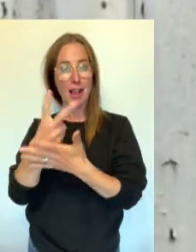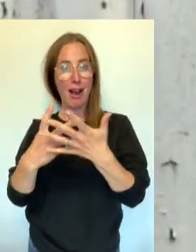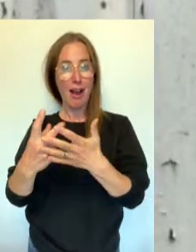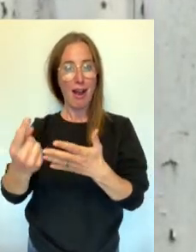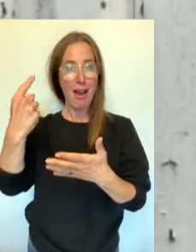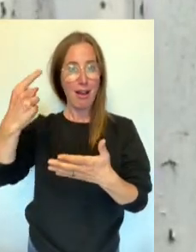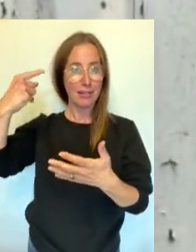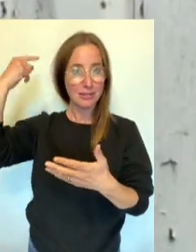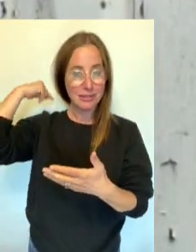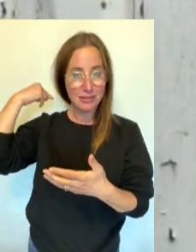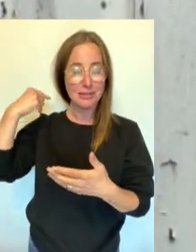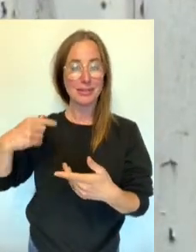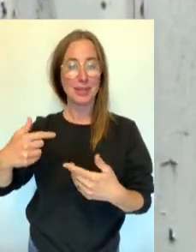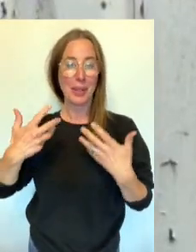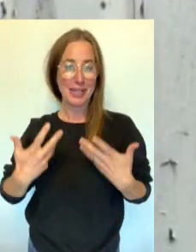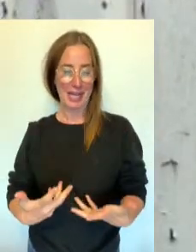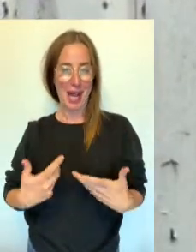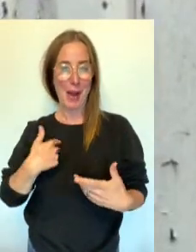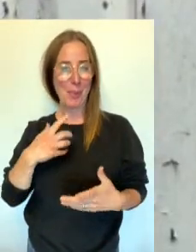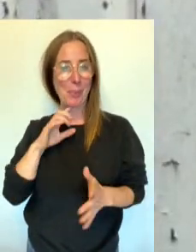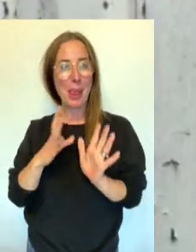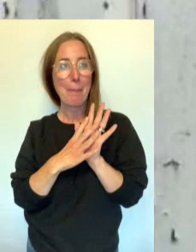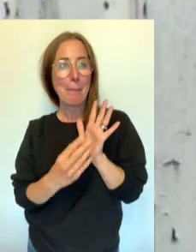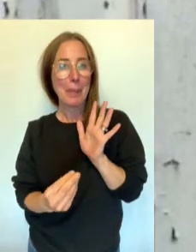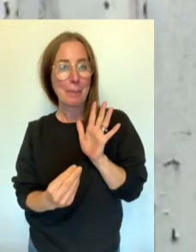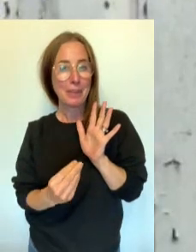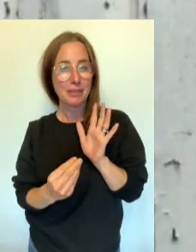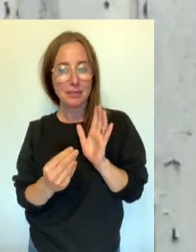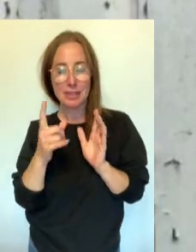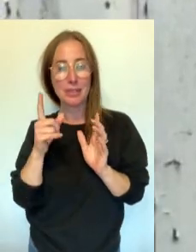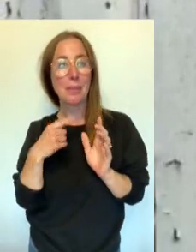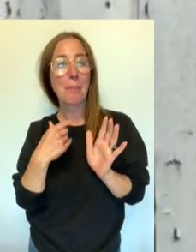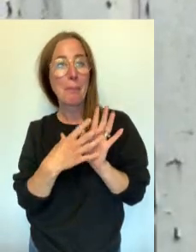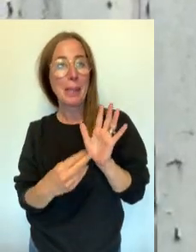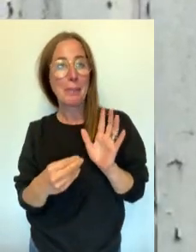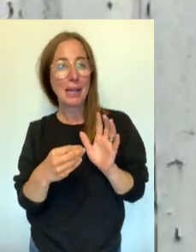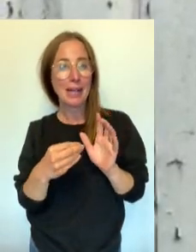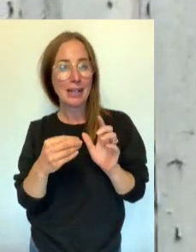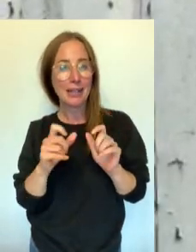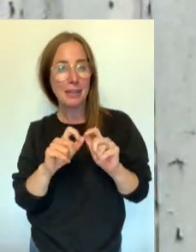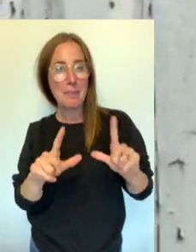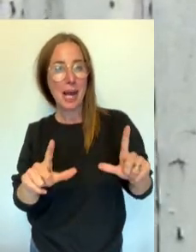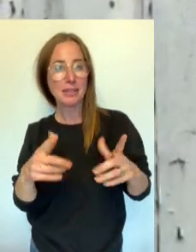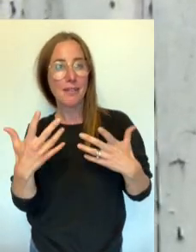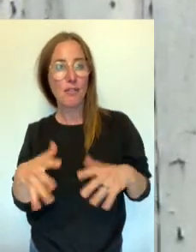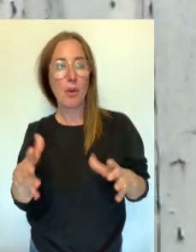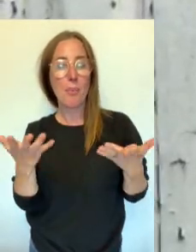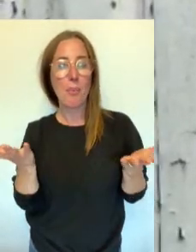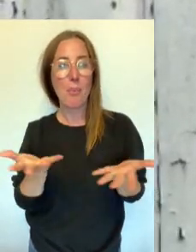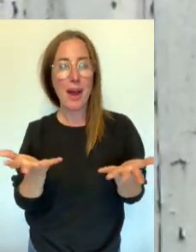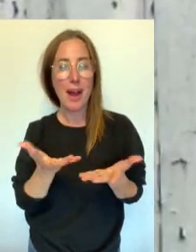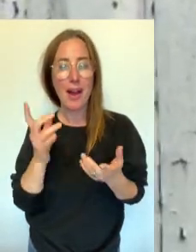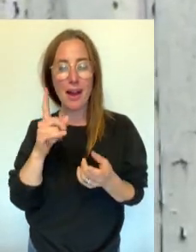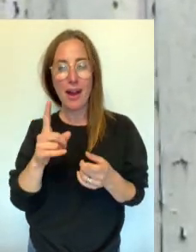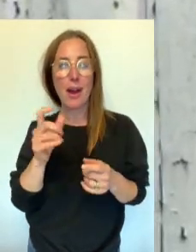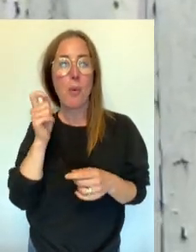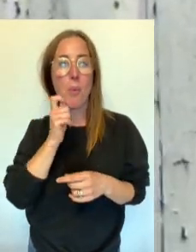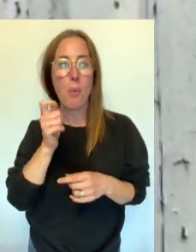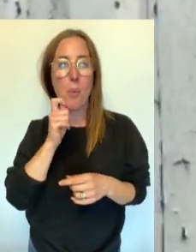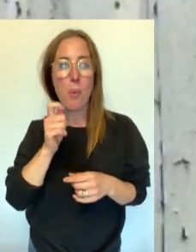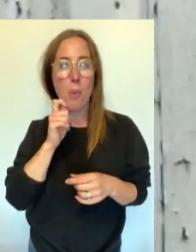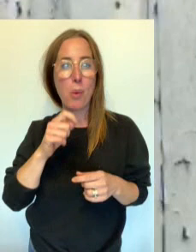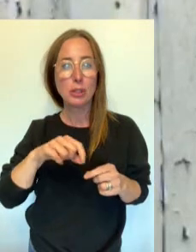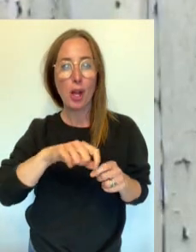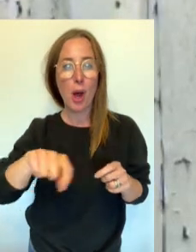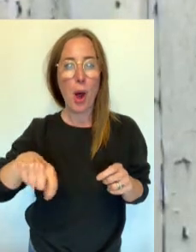creating the patterns that are similar to the water holes or the fireplaces, because I kind